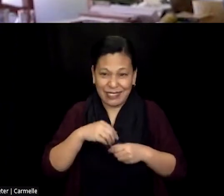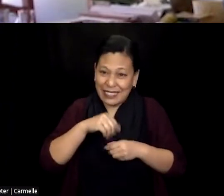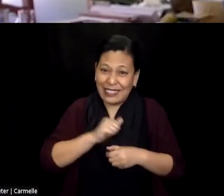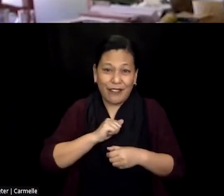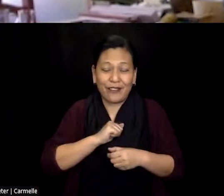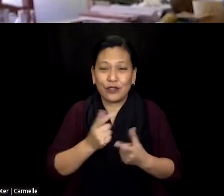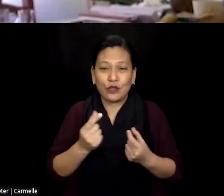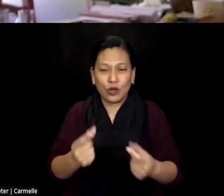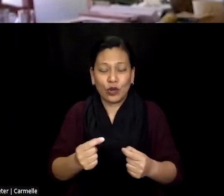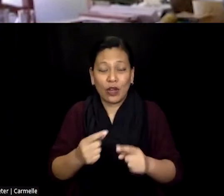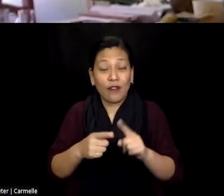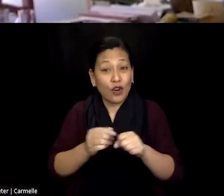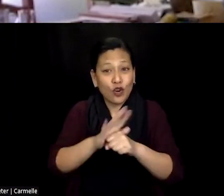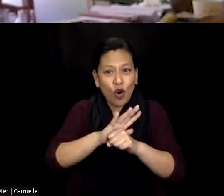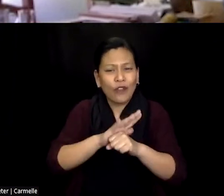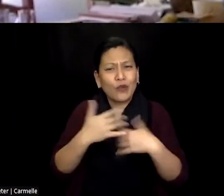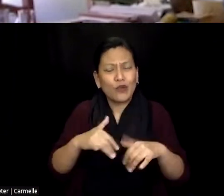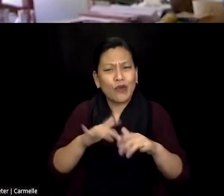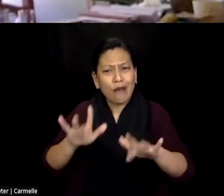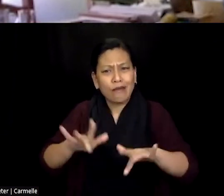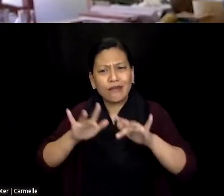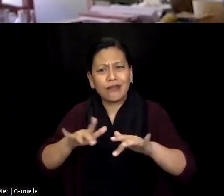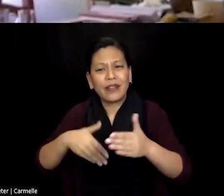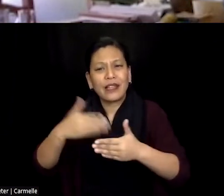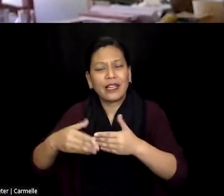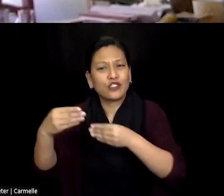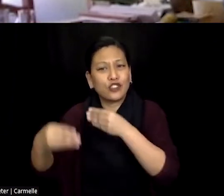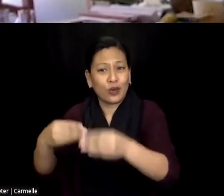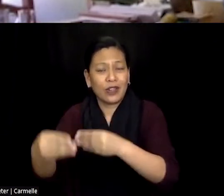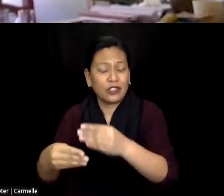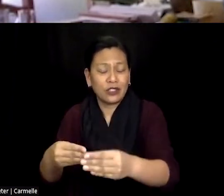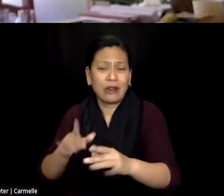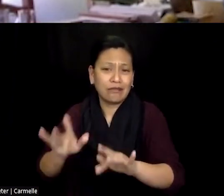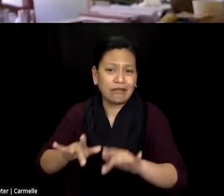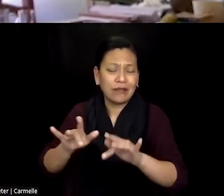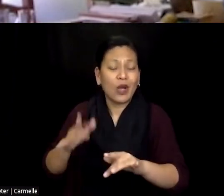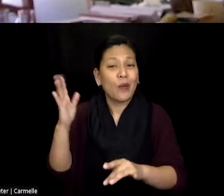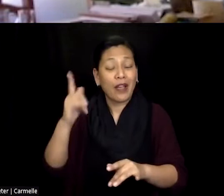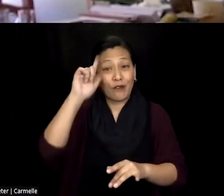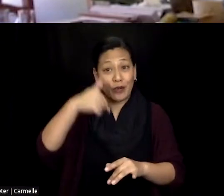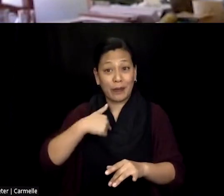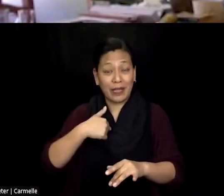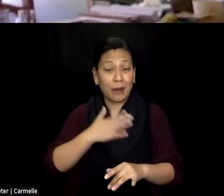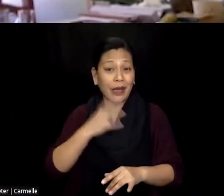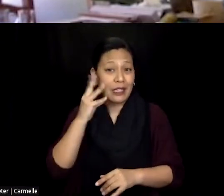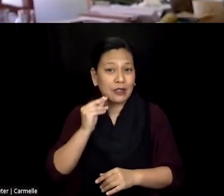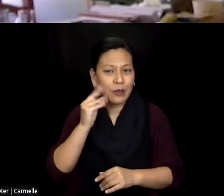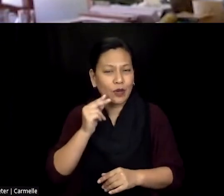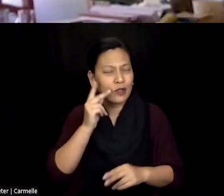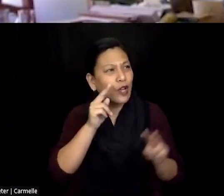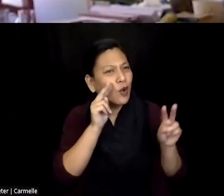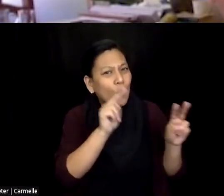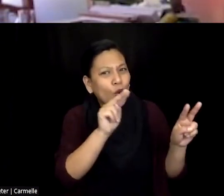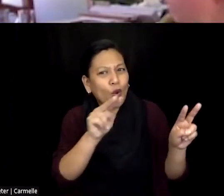bad for the next generation of people, because I learned so much from learning